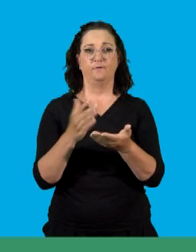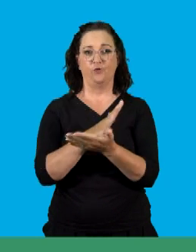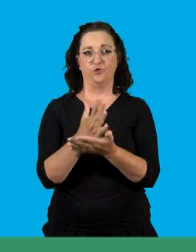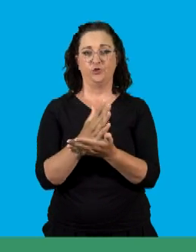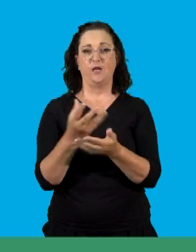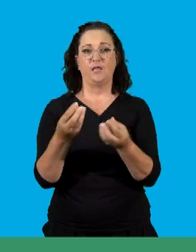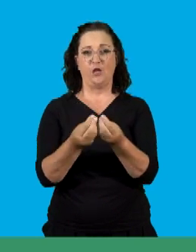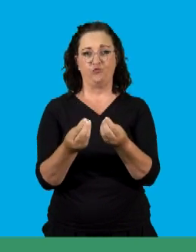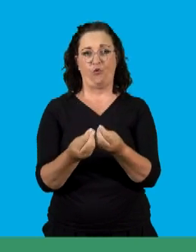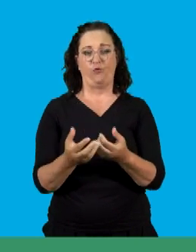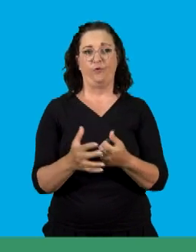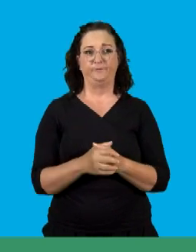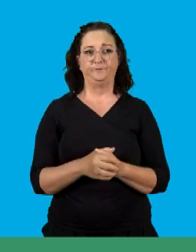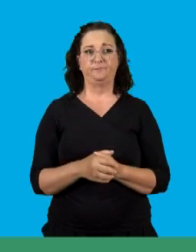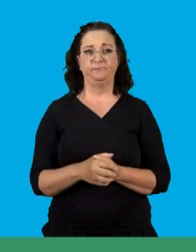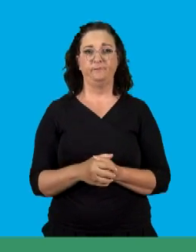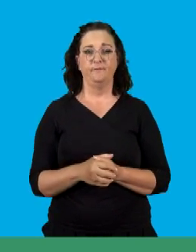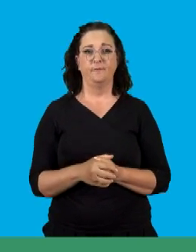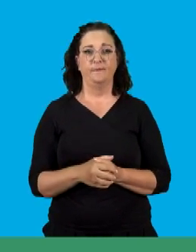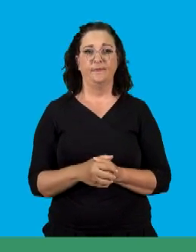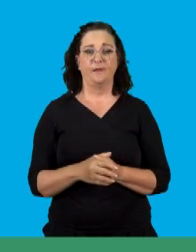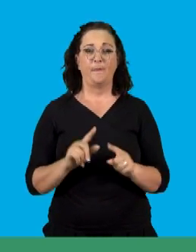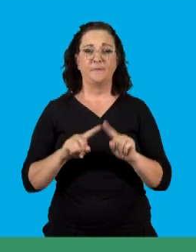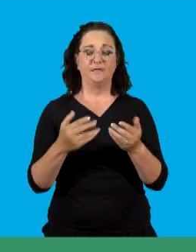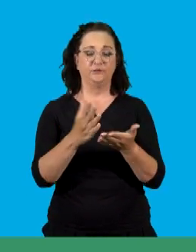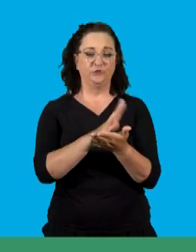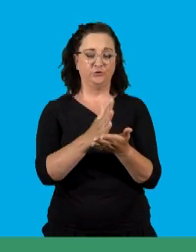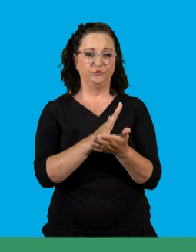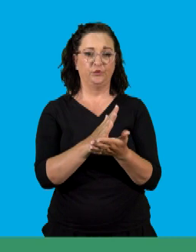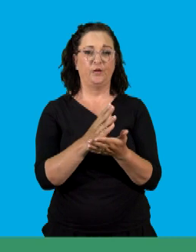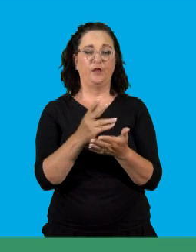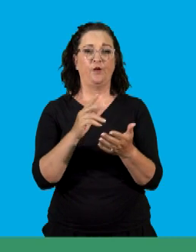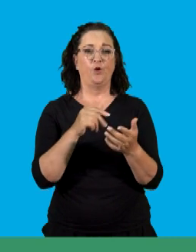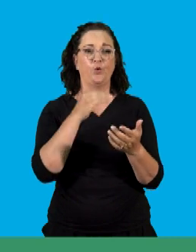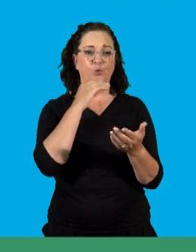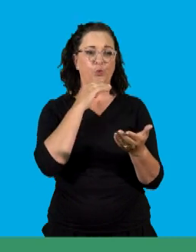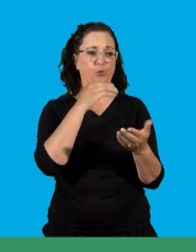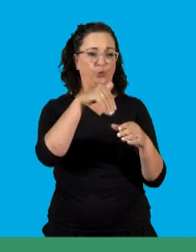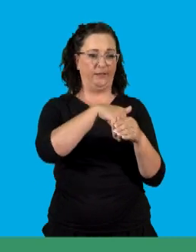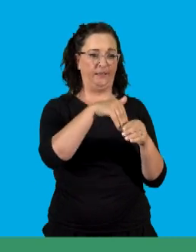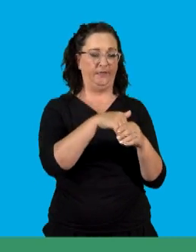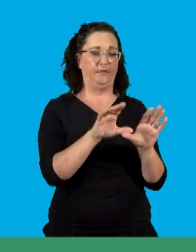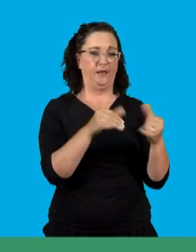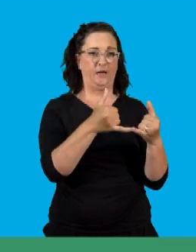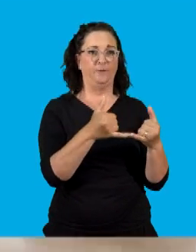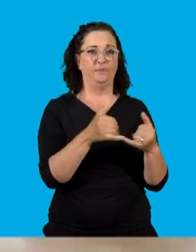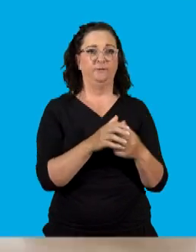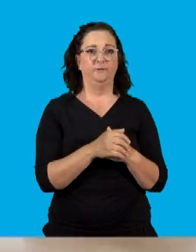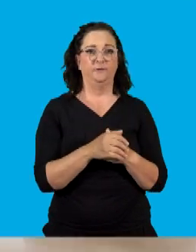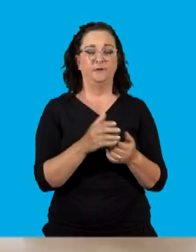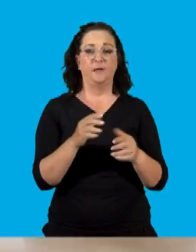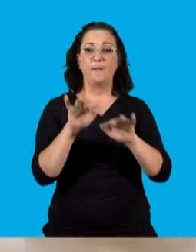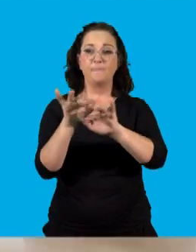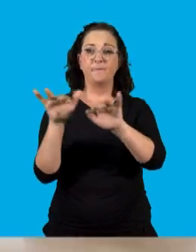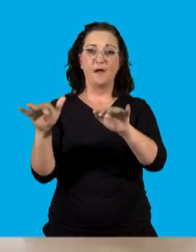the ownership of a public company, it is distributed amongst shareholders in terms of what? In terms of the shares